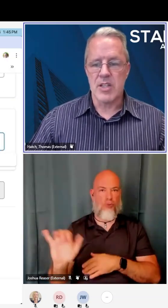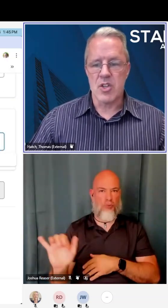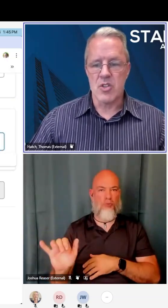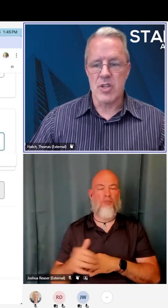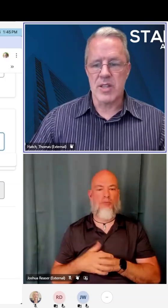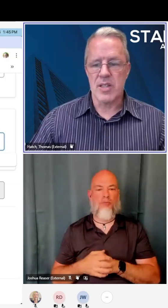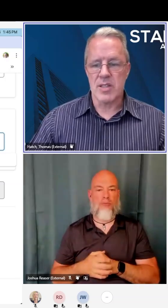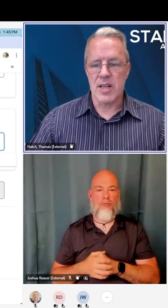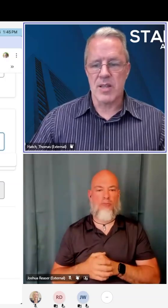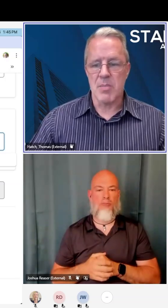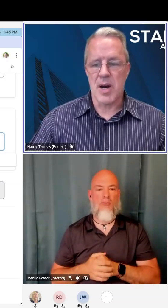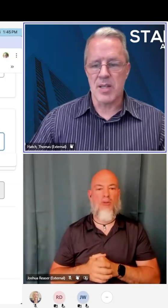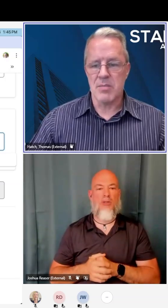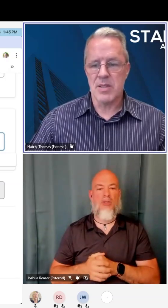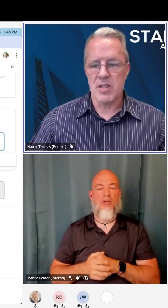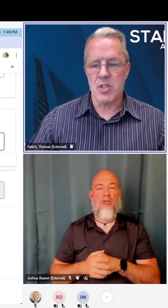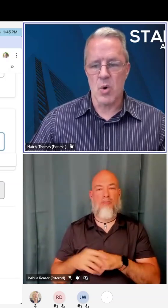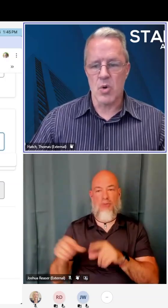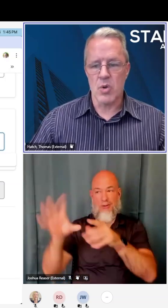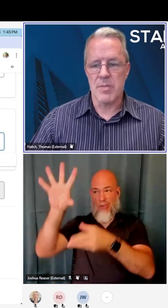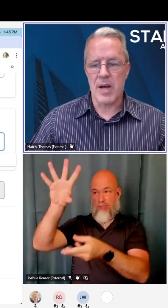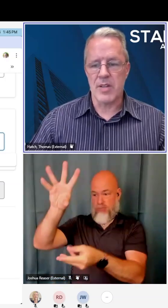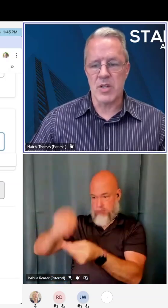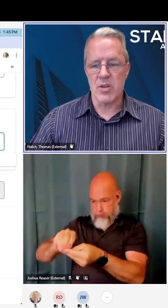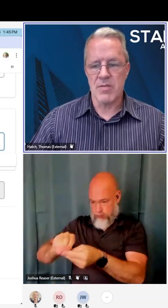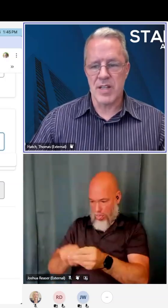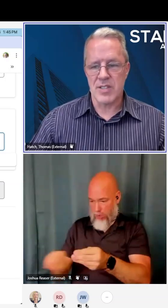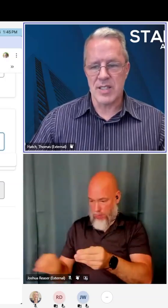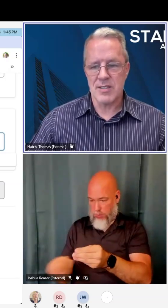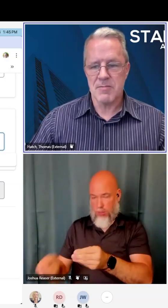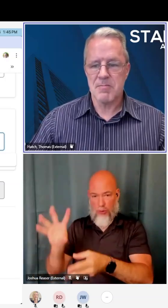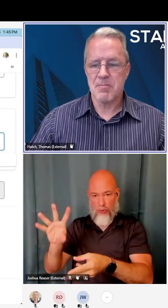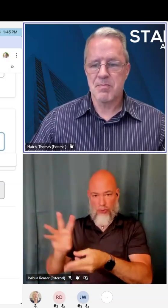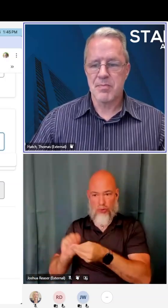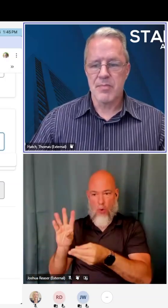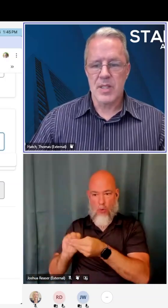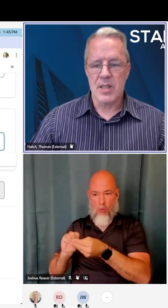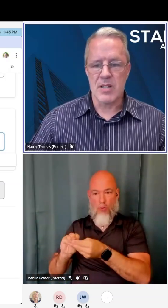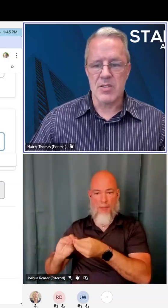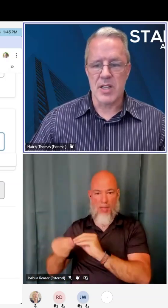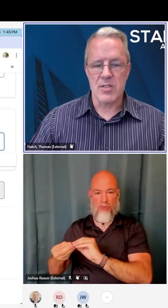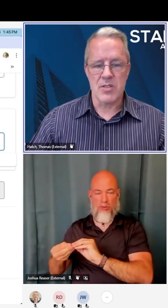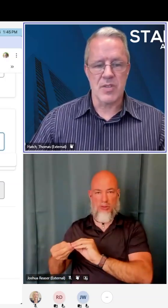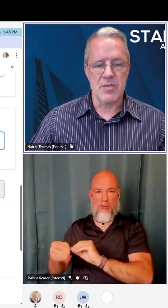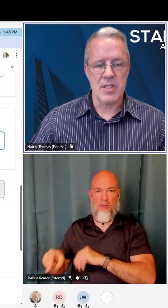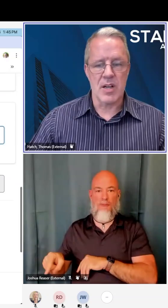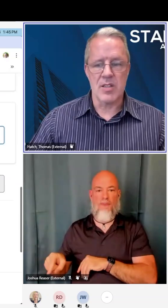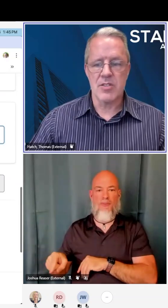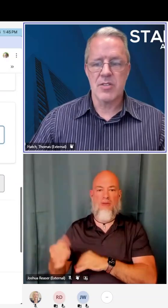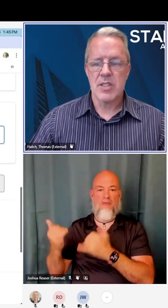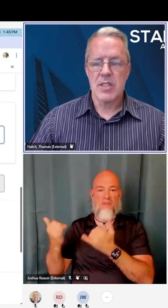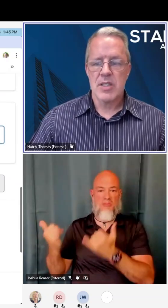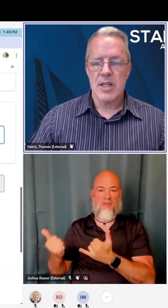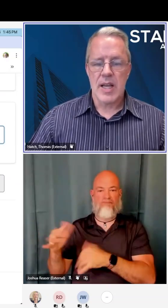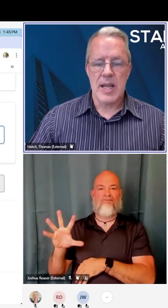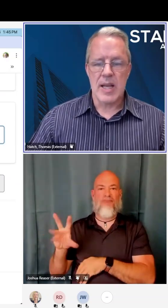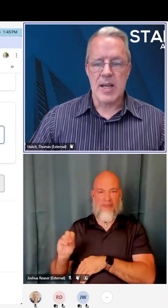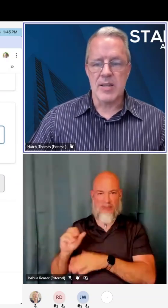that. It shows you at the bottom the total amount that you're investing. In this case is